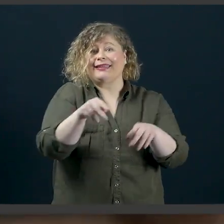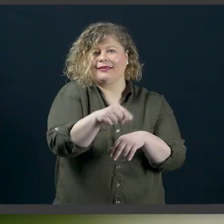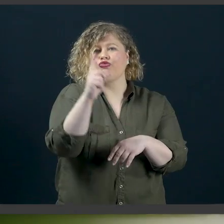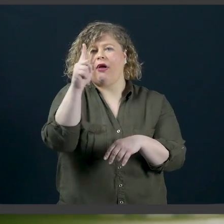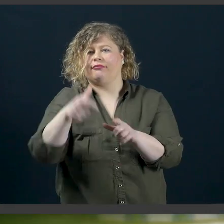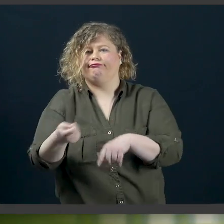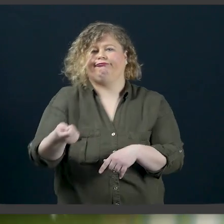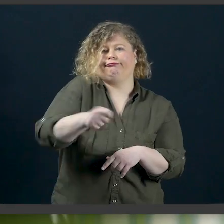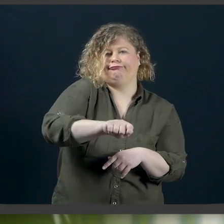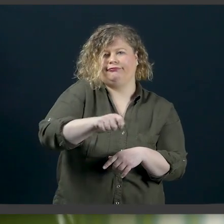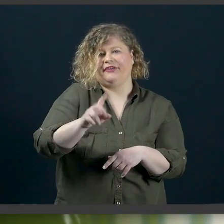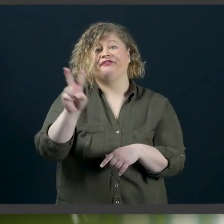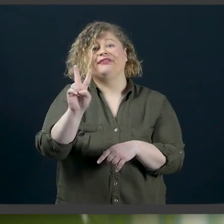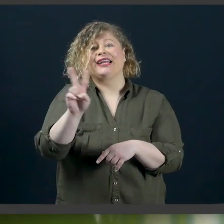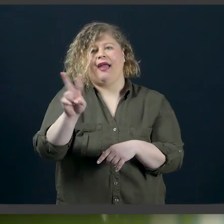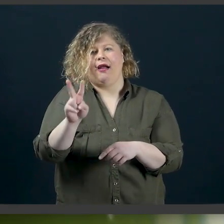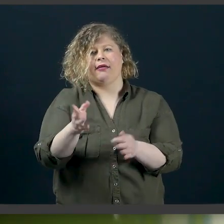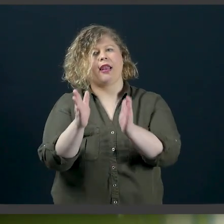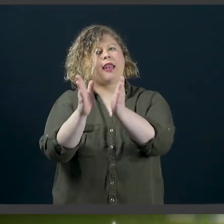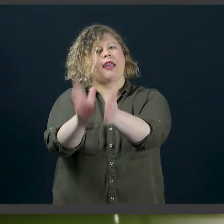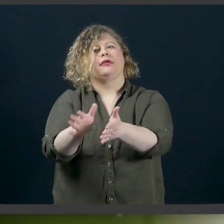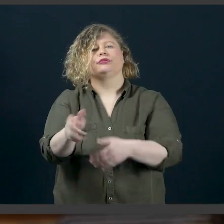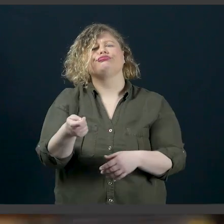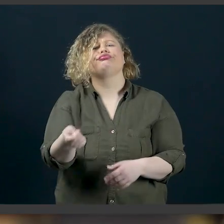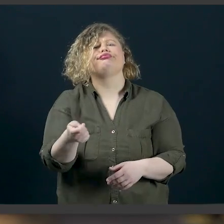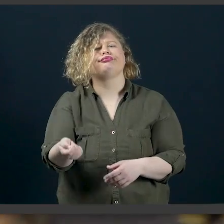As soon as it's ready, add 1 tablespoon of